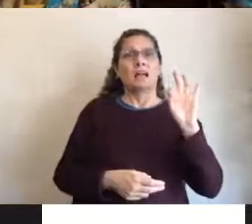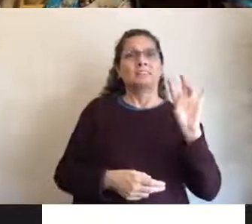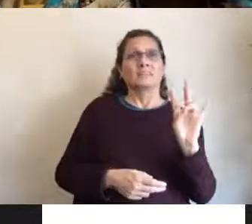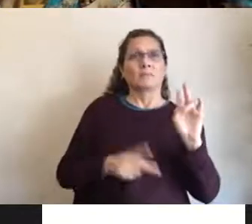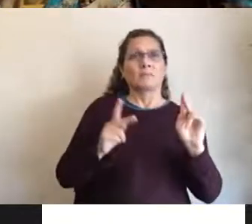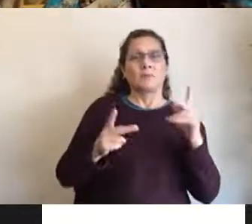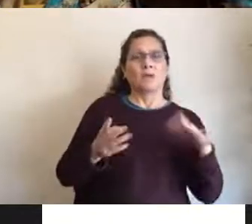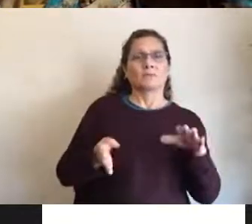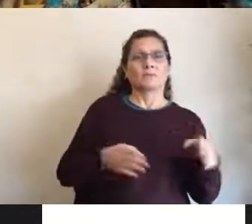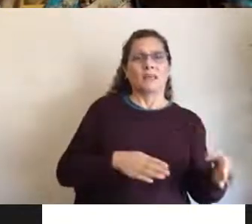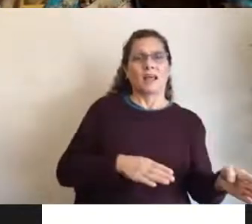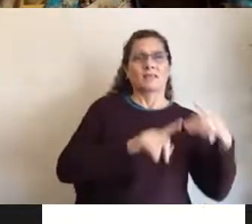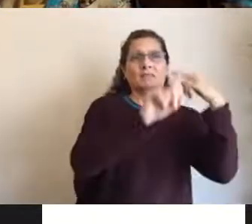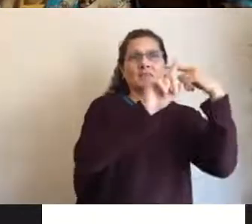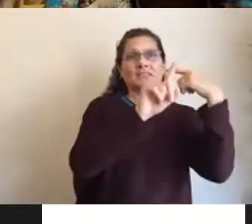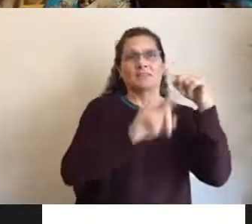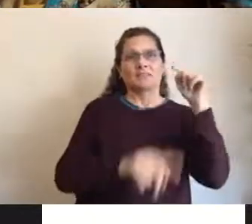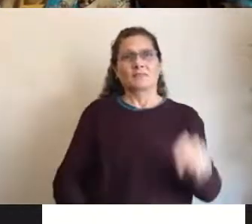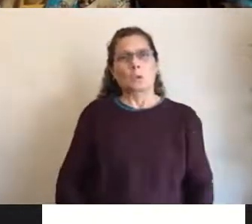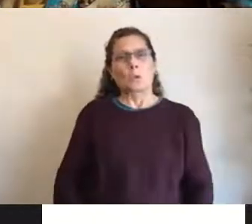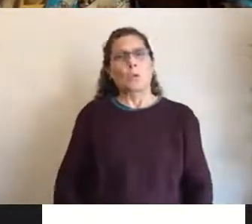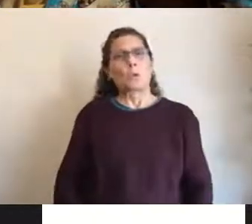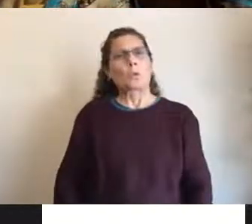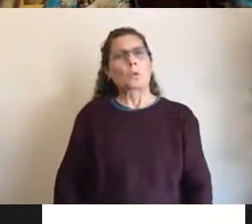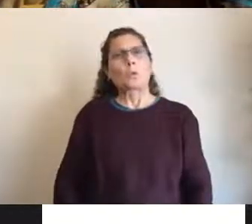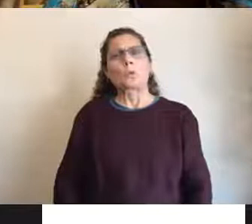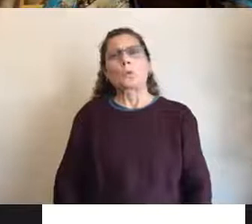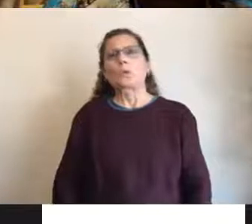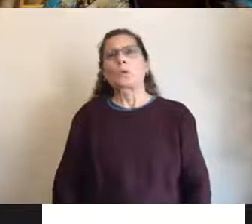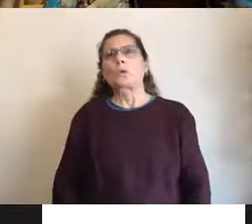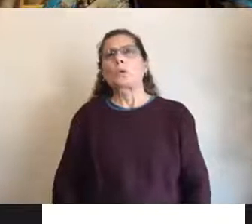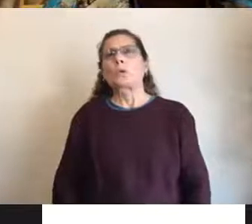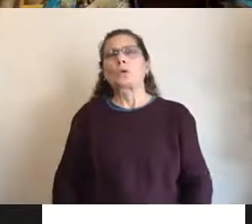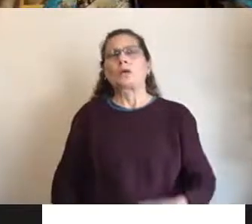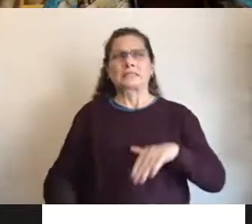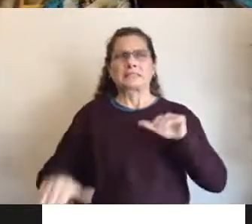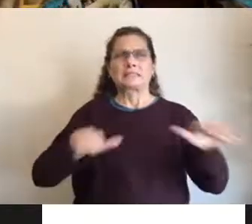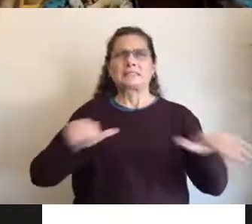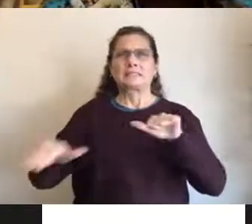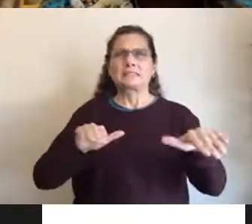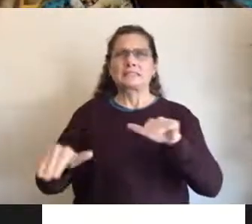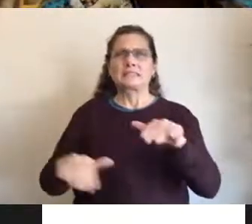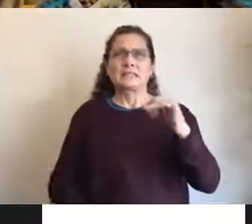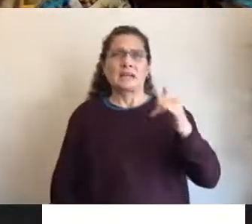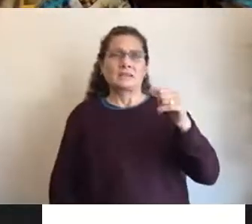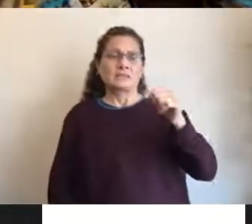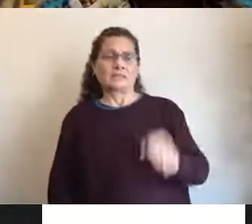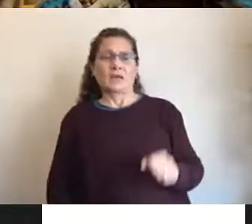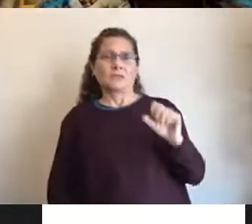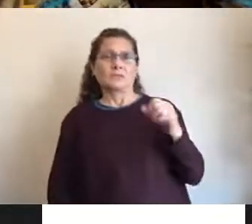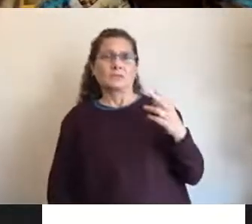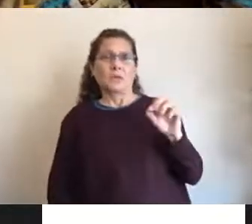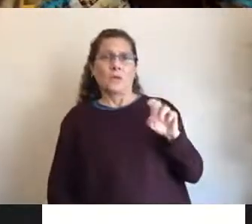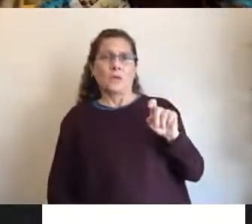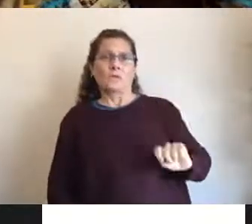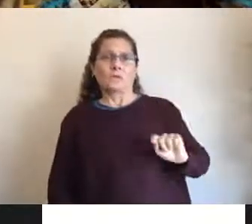just want to put out a quick reminder. Next week, our South Shore testing site will be closed for Veterans Day. So